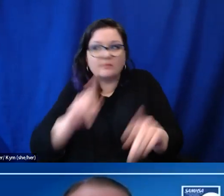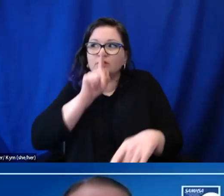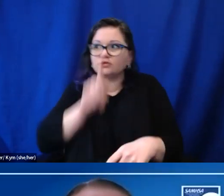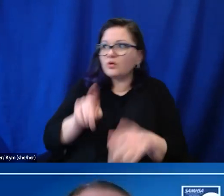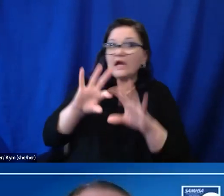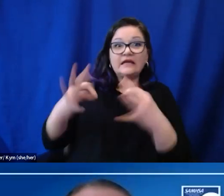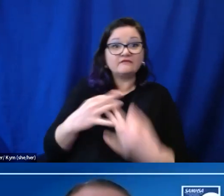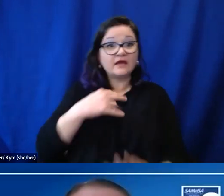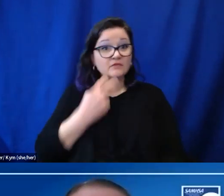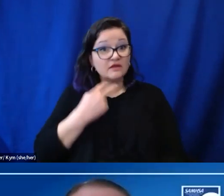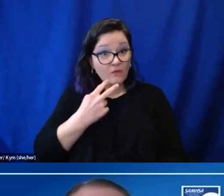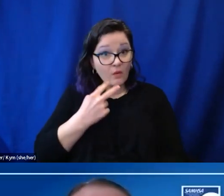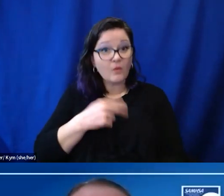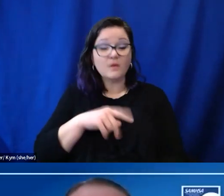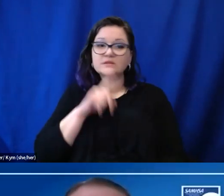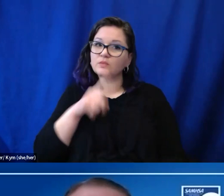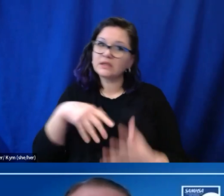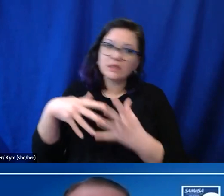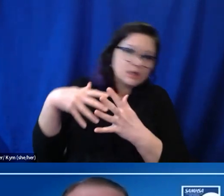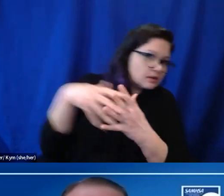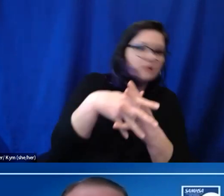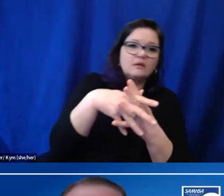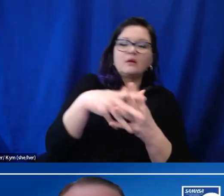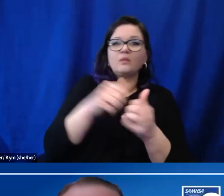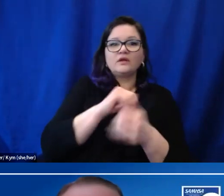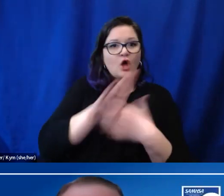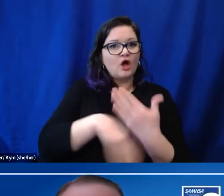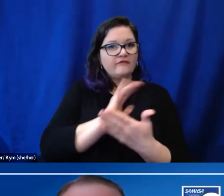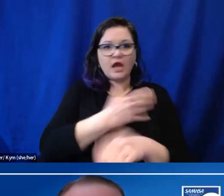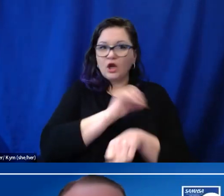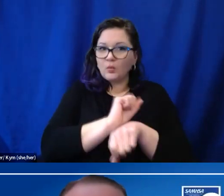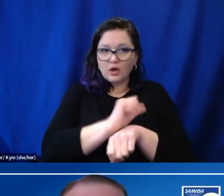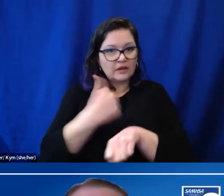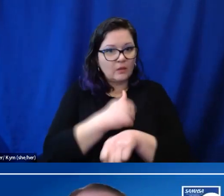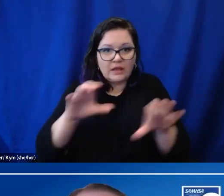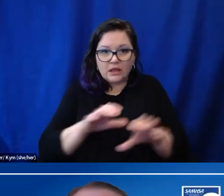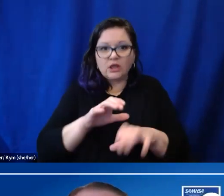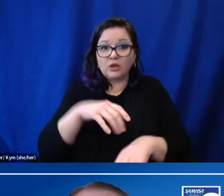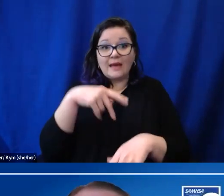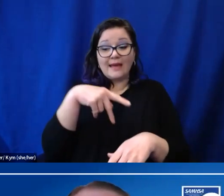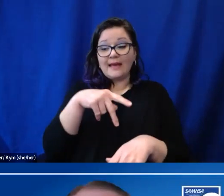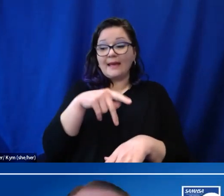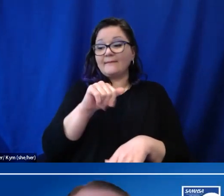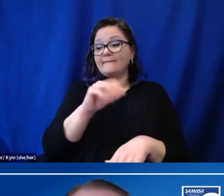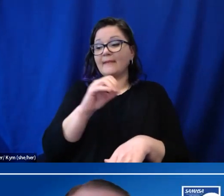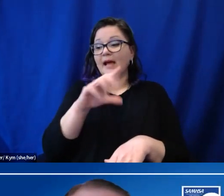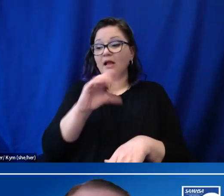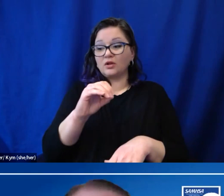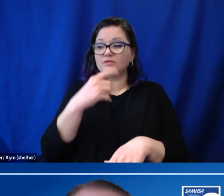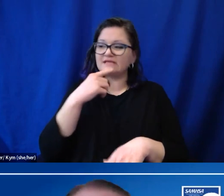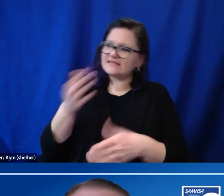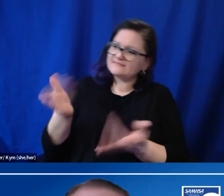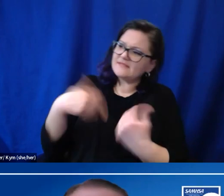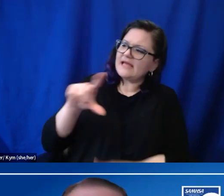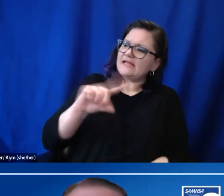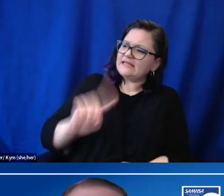voice is embedded in all of the work that we do. And as Paulo says, Liz, I want you to bring your 25 years of